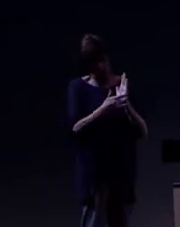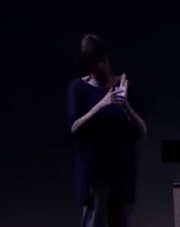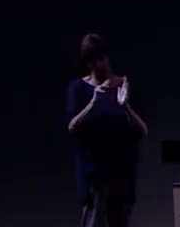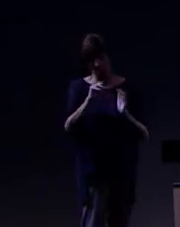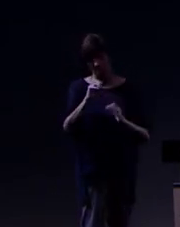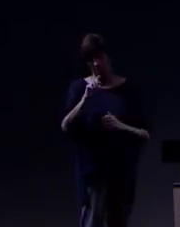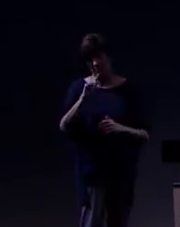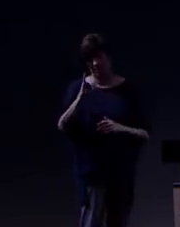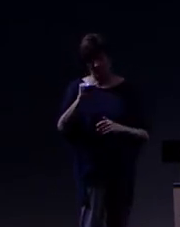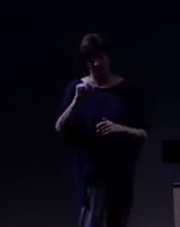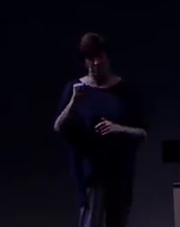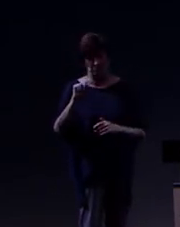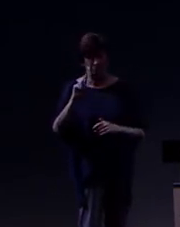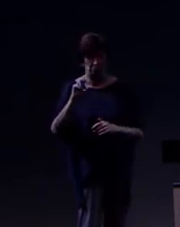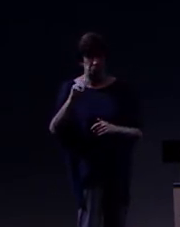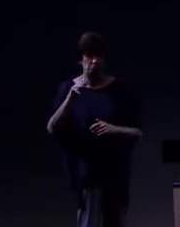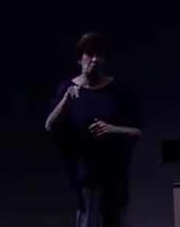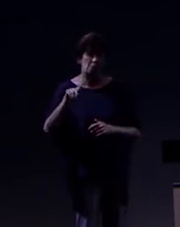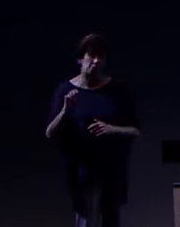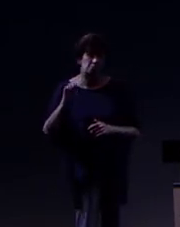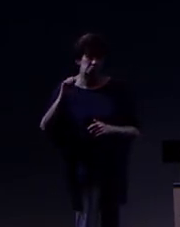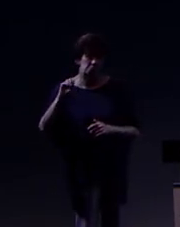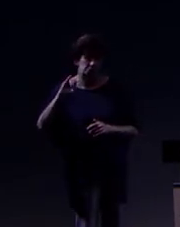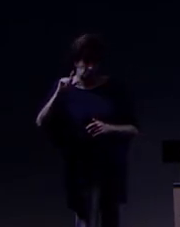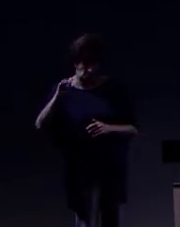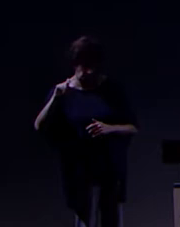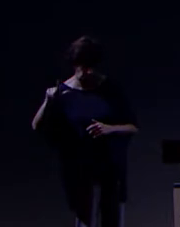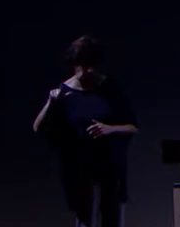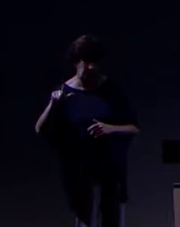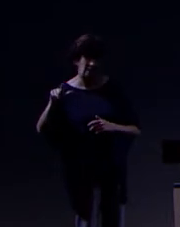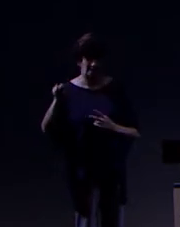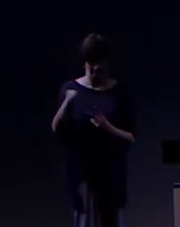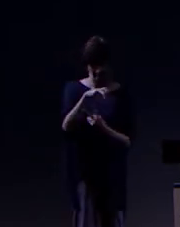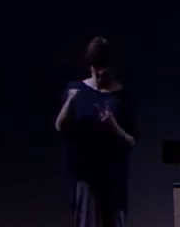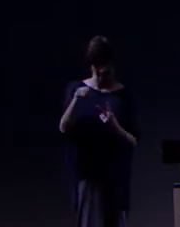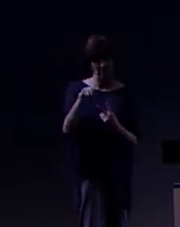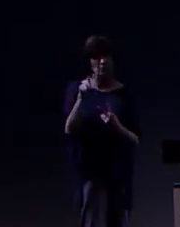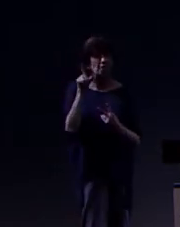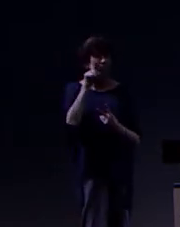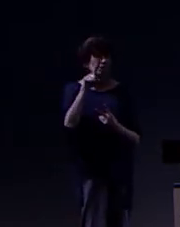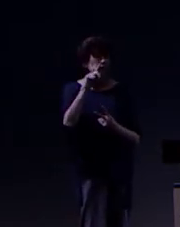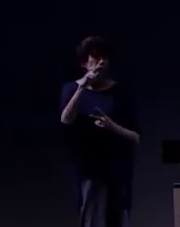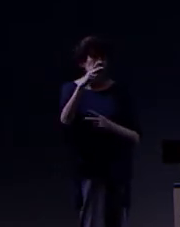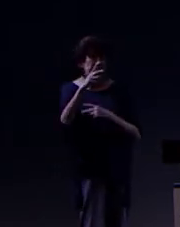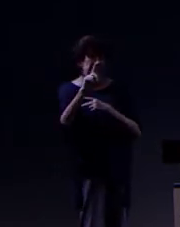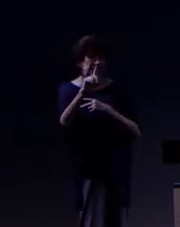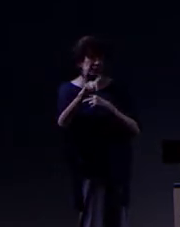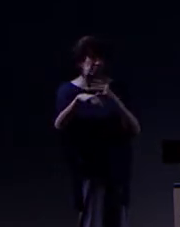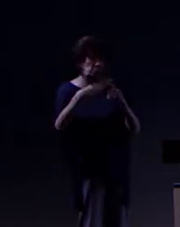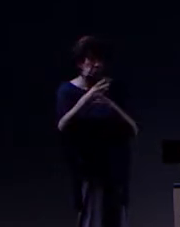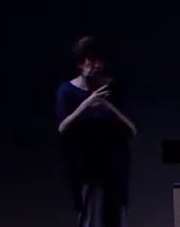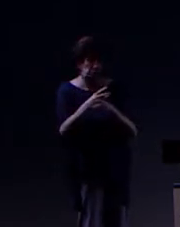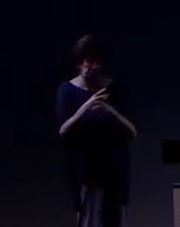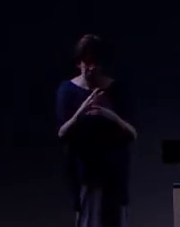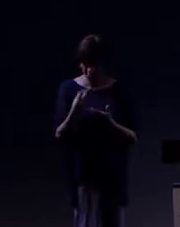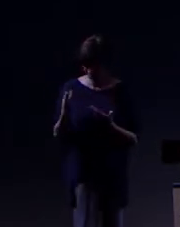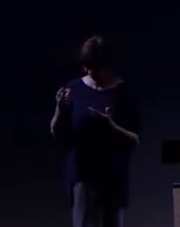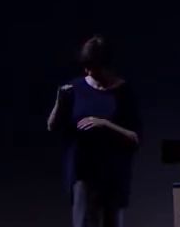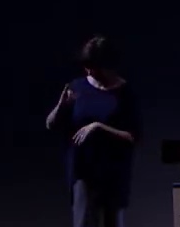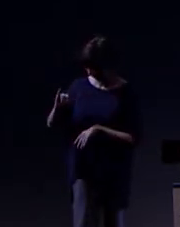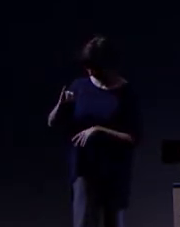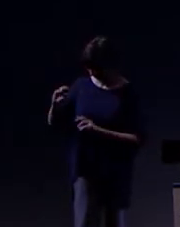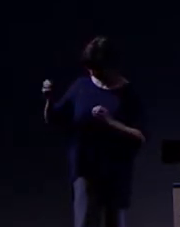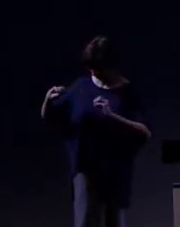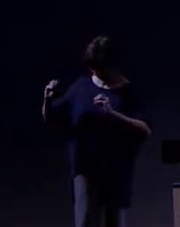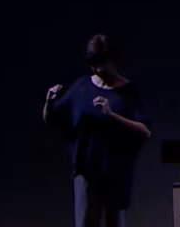trompe l'oeil and of moving between 2D and 3D spaces to create a fictional 3D world. They gave this thing that has no substance, they